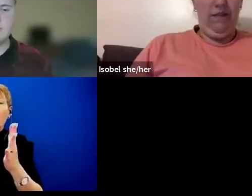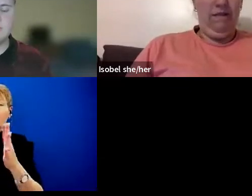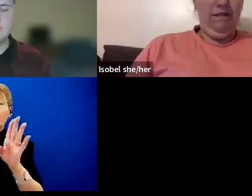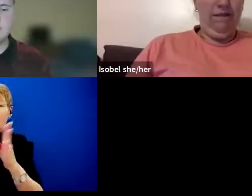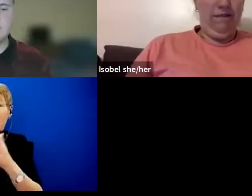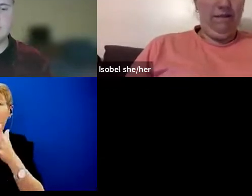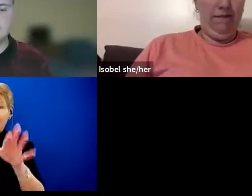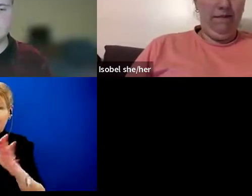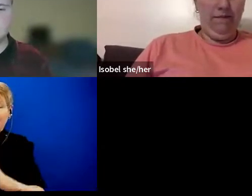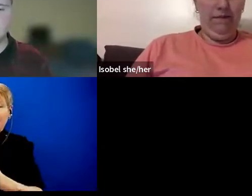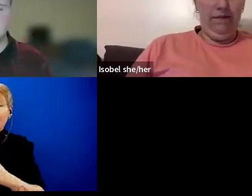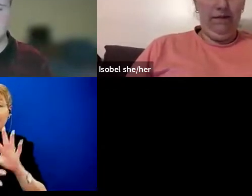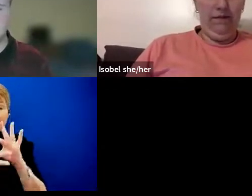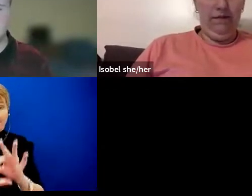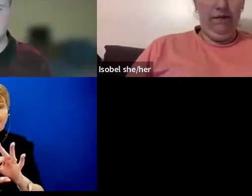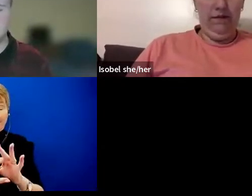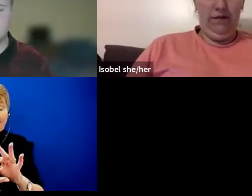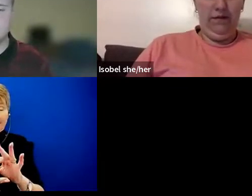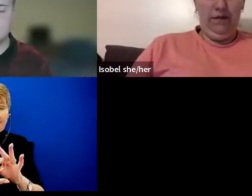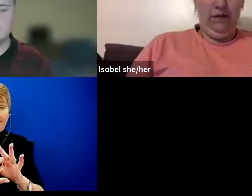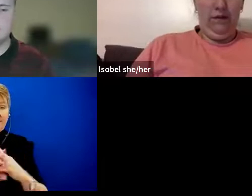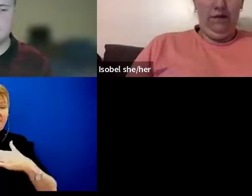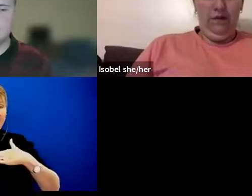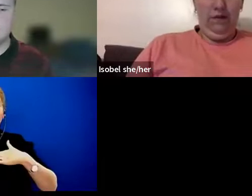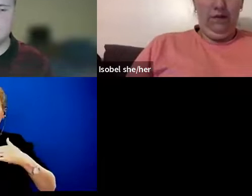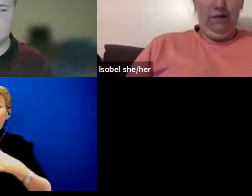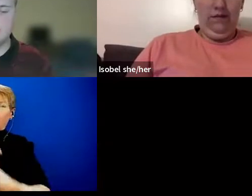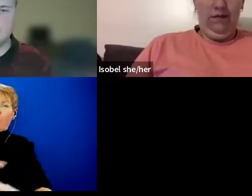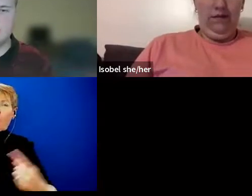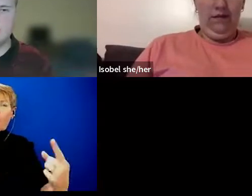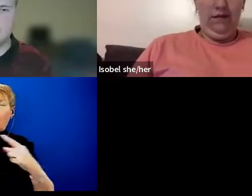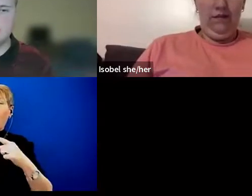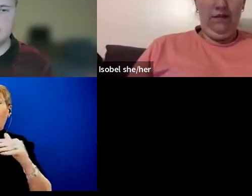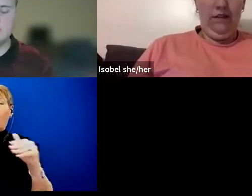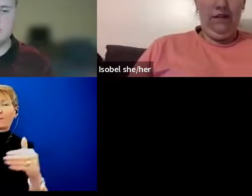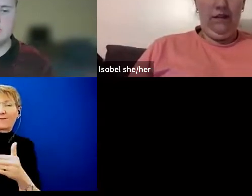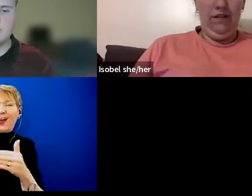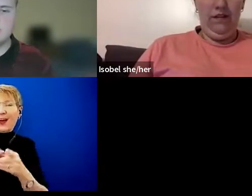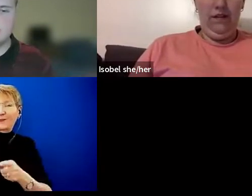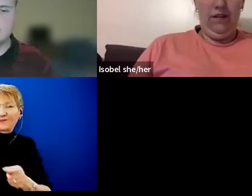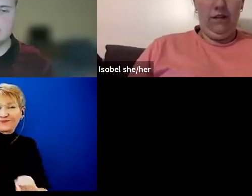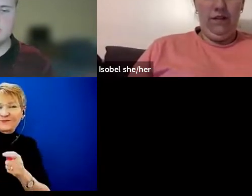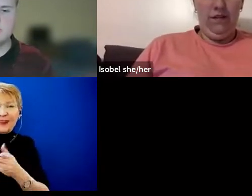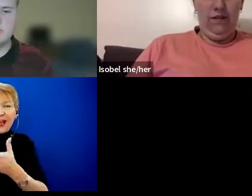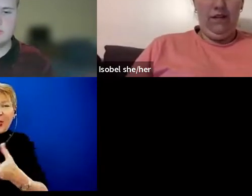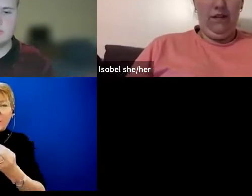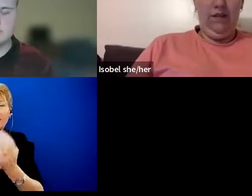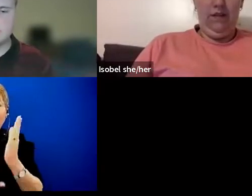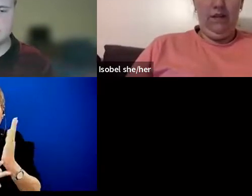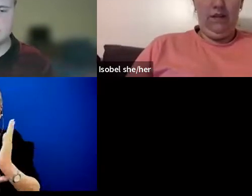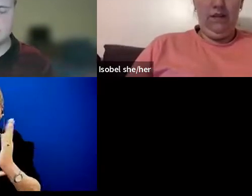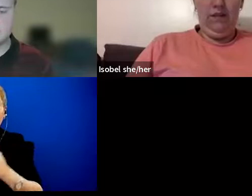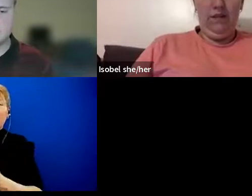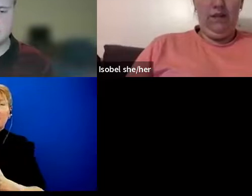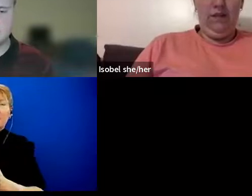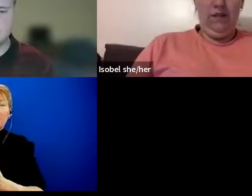this webinar today in the capacity where I guess I'll be a bit behind the scenes, just helping out with tech, and also throughout